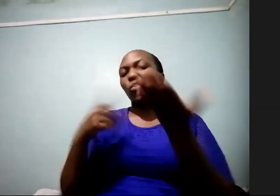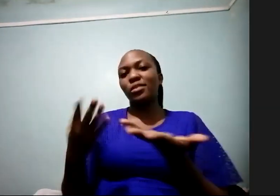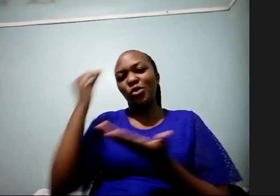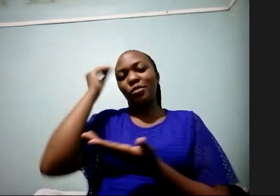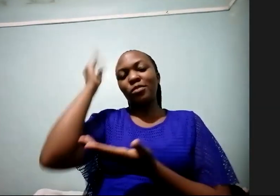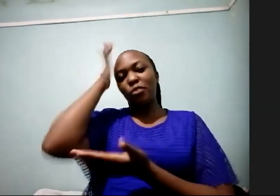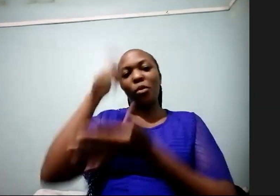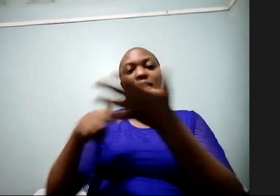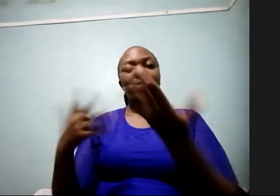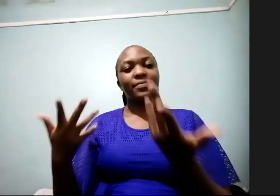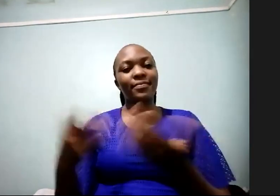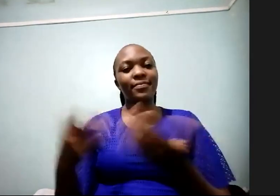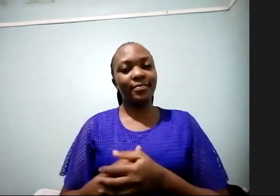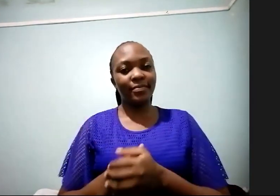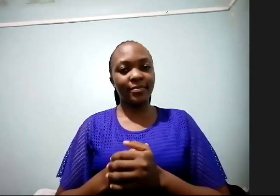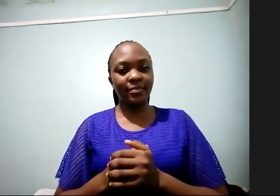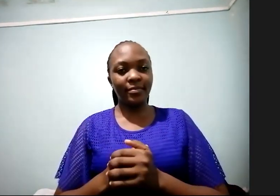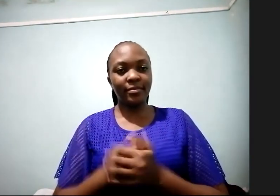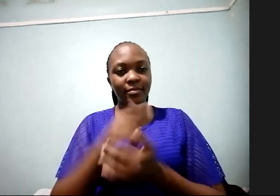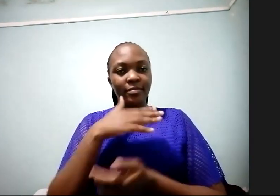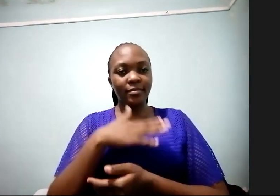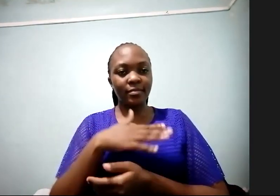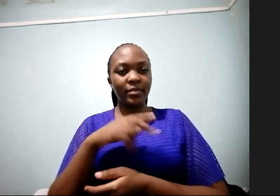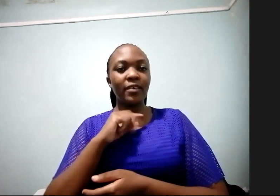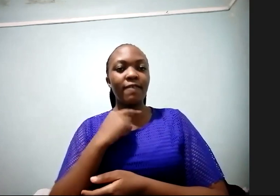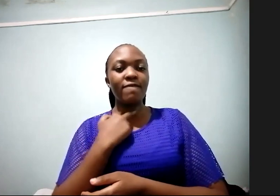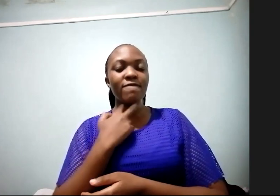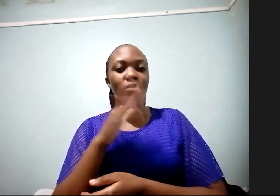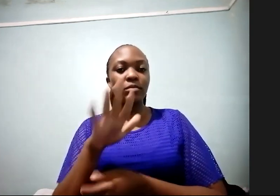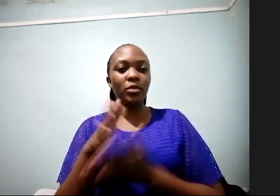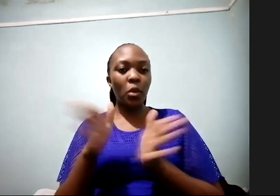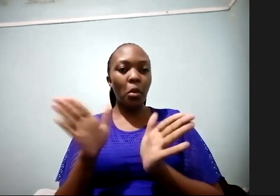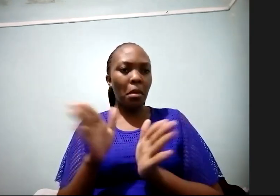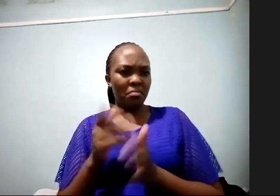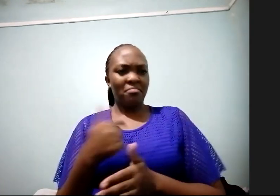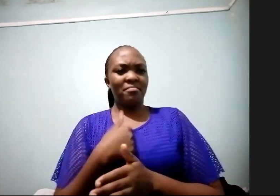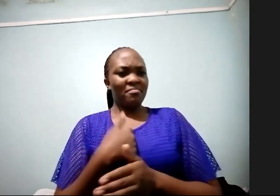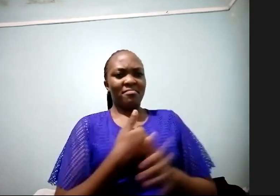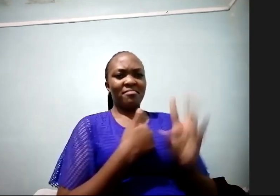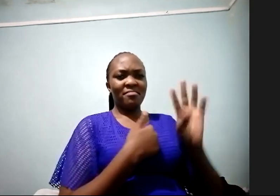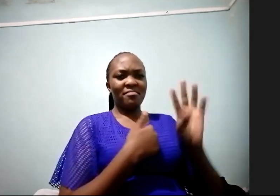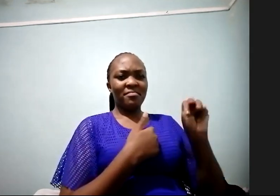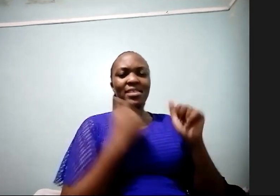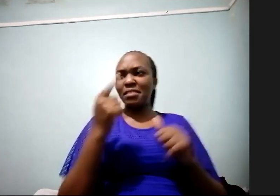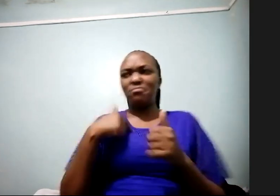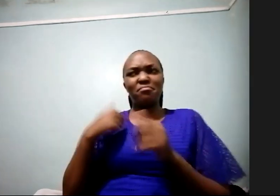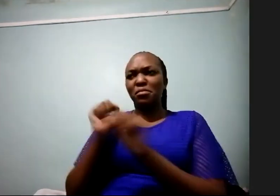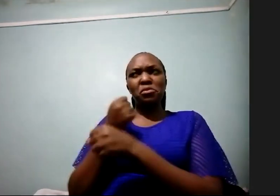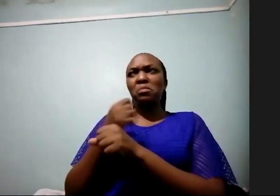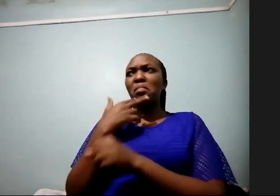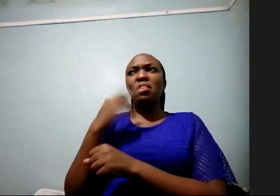You can unmute yourself and go on. I can't hear you. Who can't hear